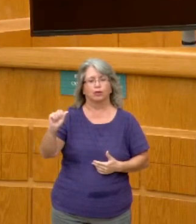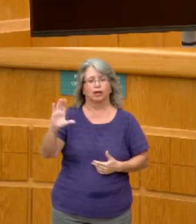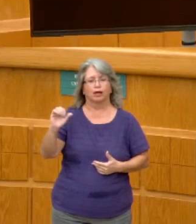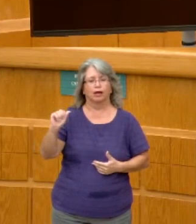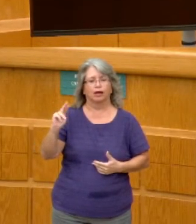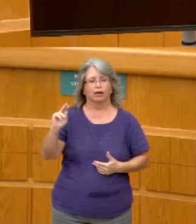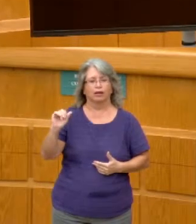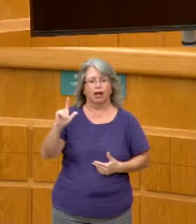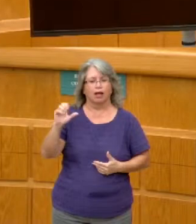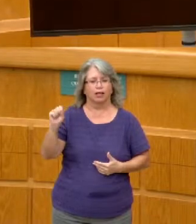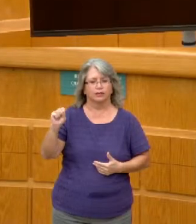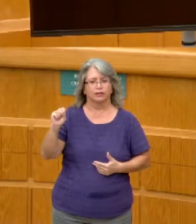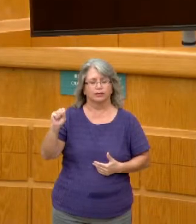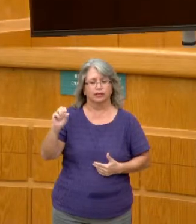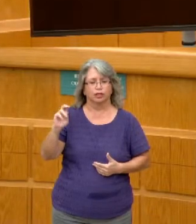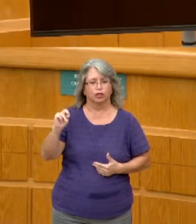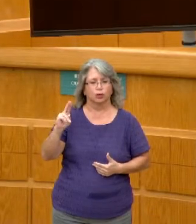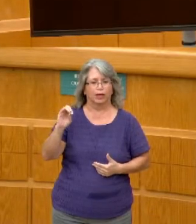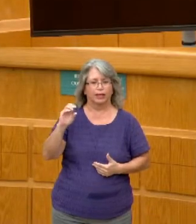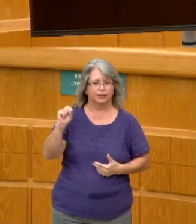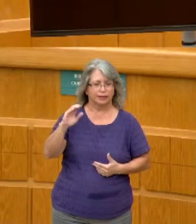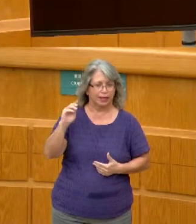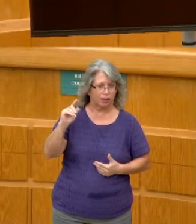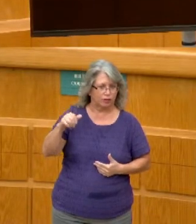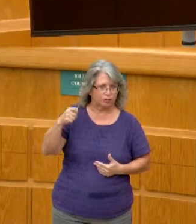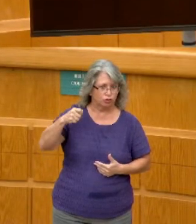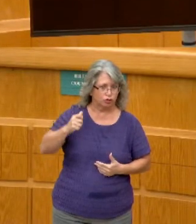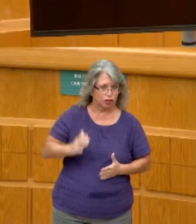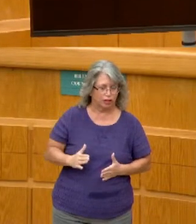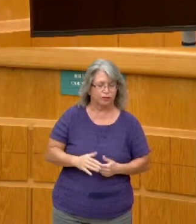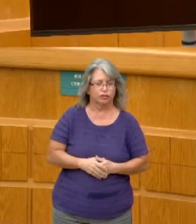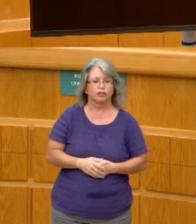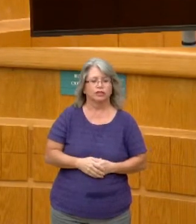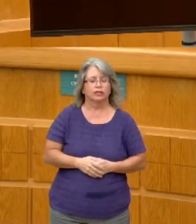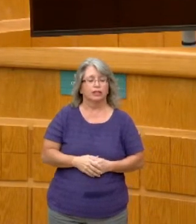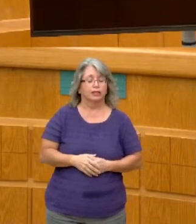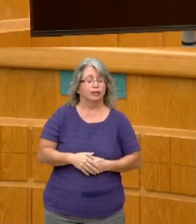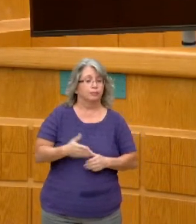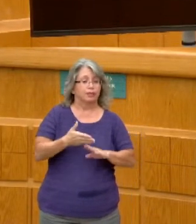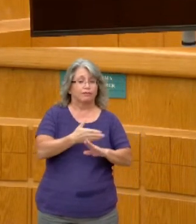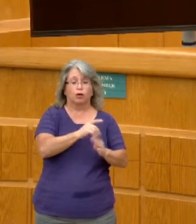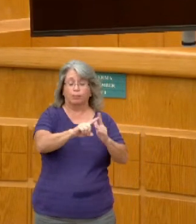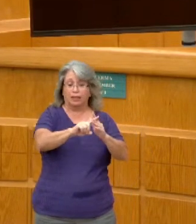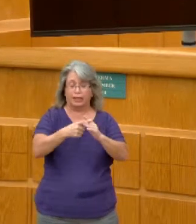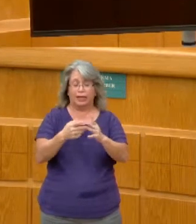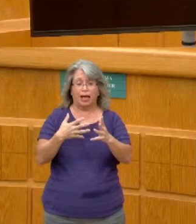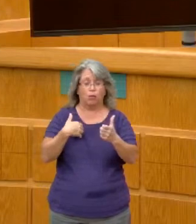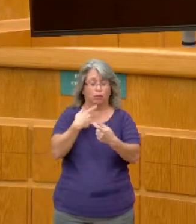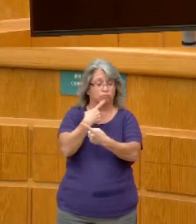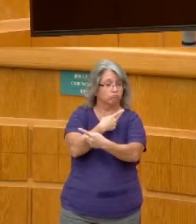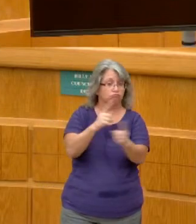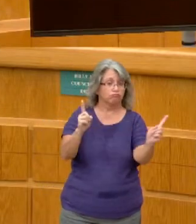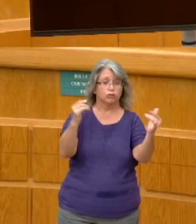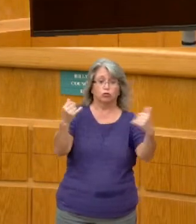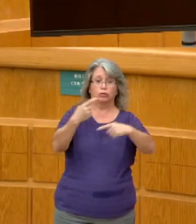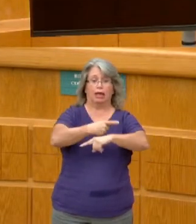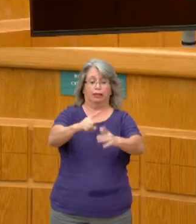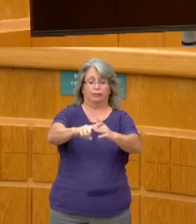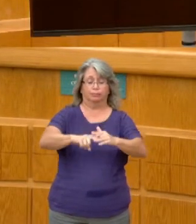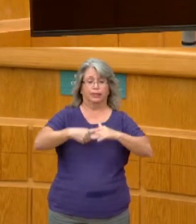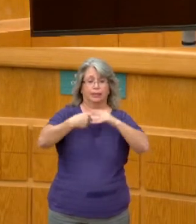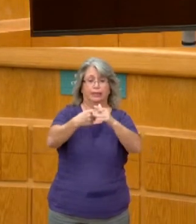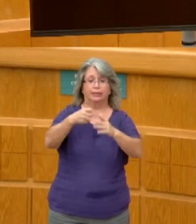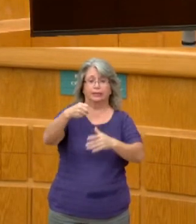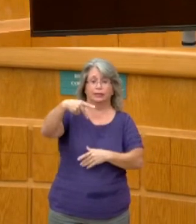Judge. And before I begin today, I want to share in proclaiming today, it's the beginning of Hispanic Heritage Month.